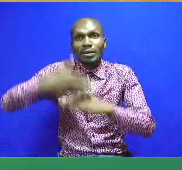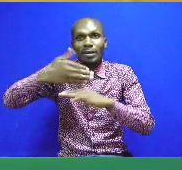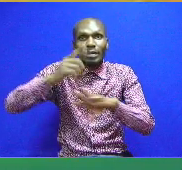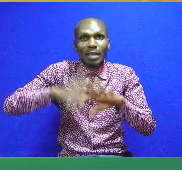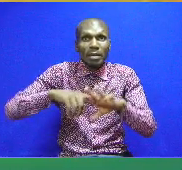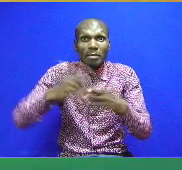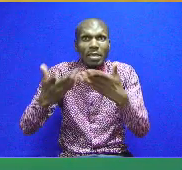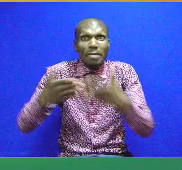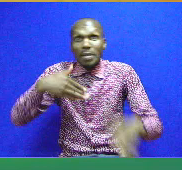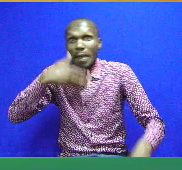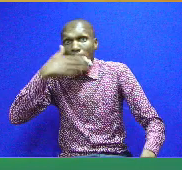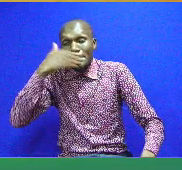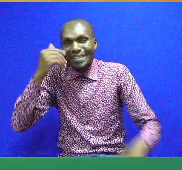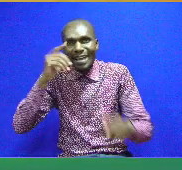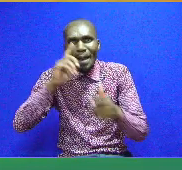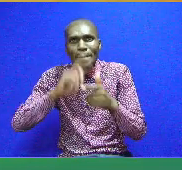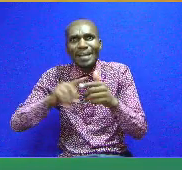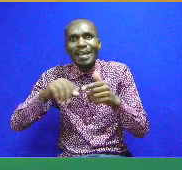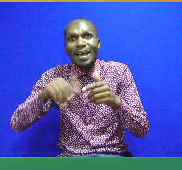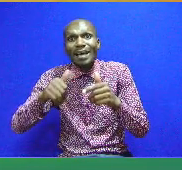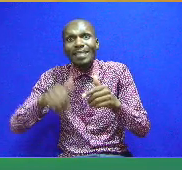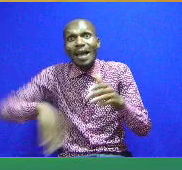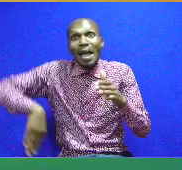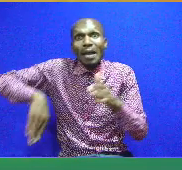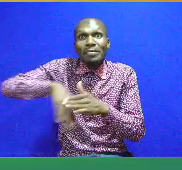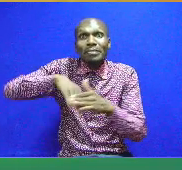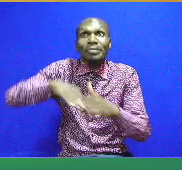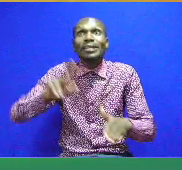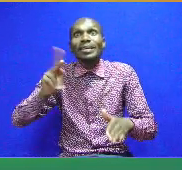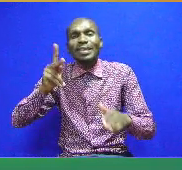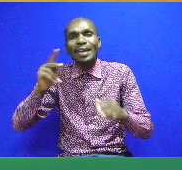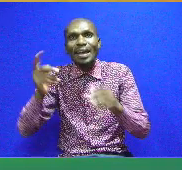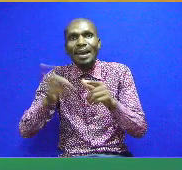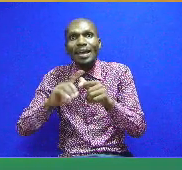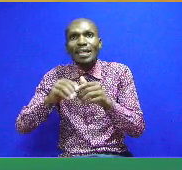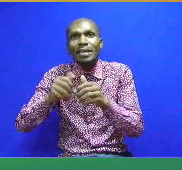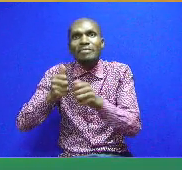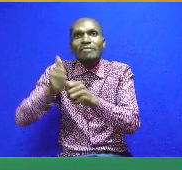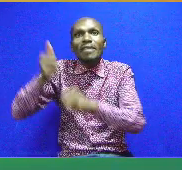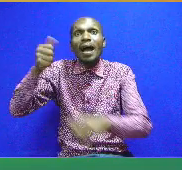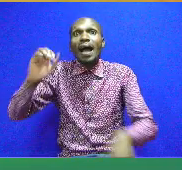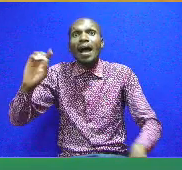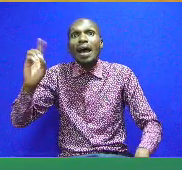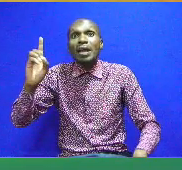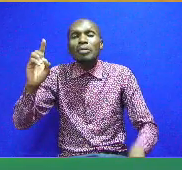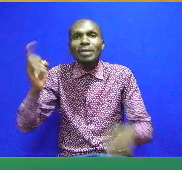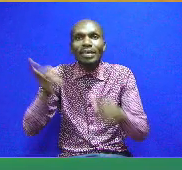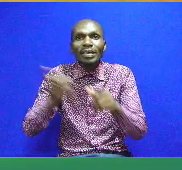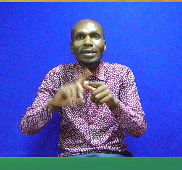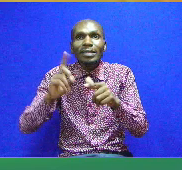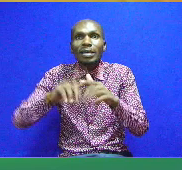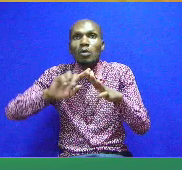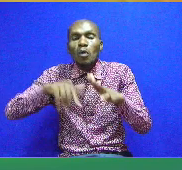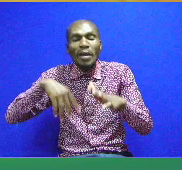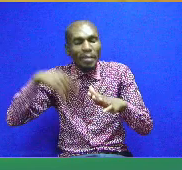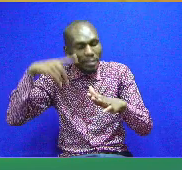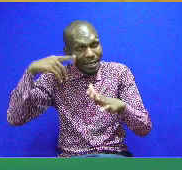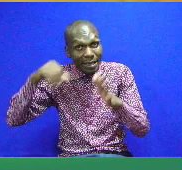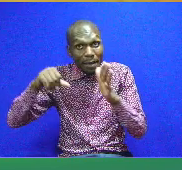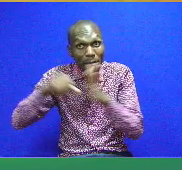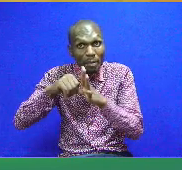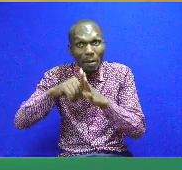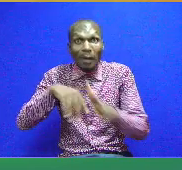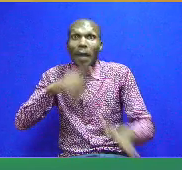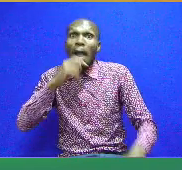better. But it's sad for Kenyan football kama away from Nairobi, this is no incident watu wana consider, wanapatana nayo. Poor